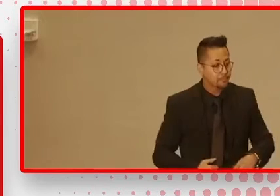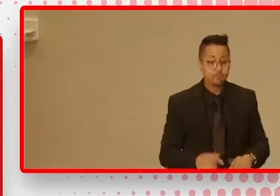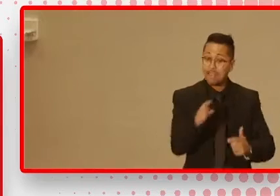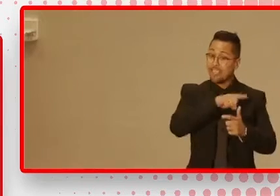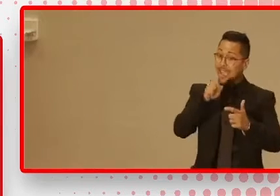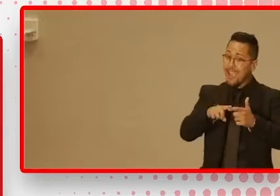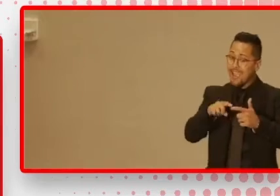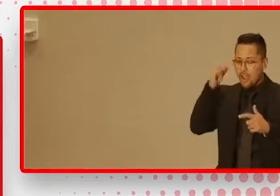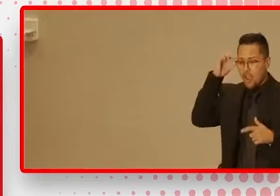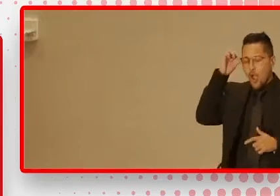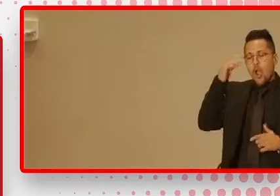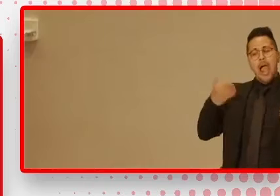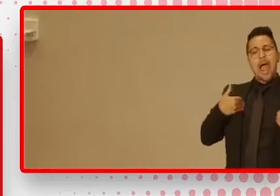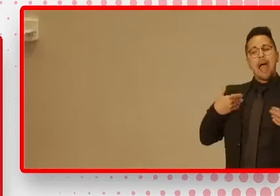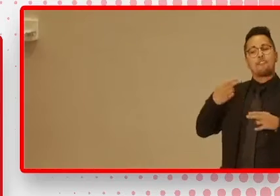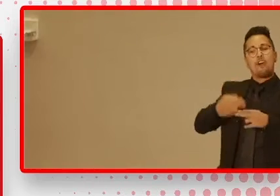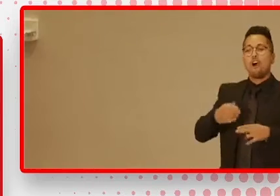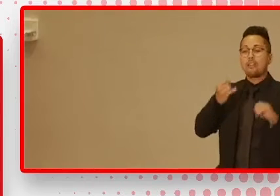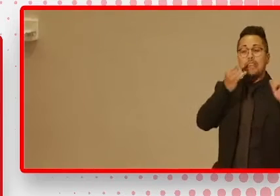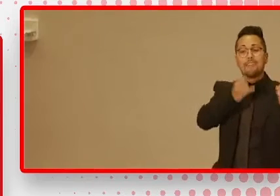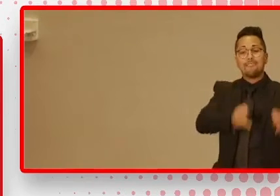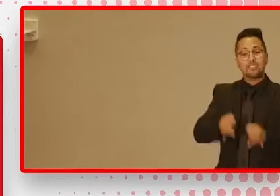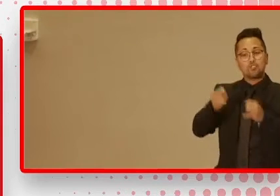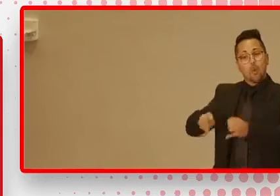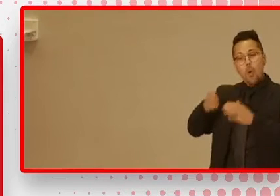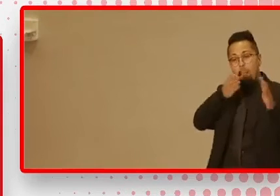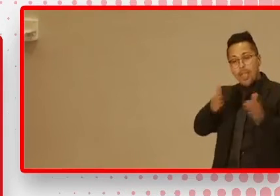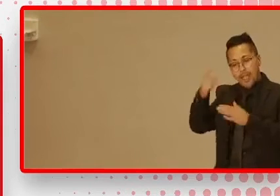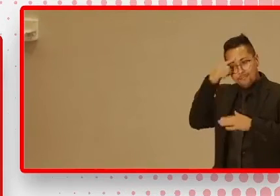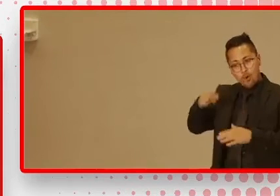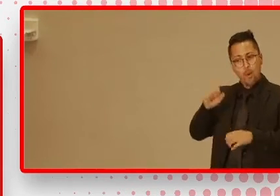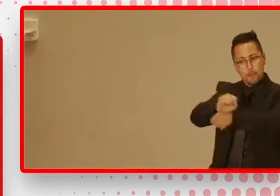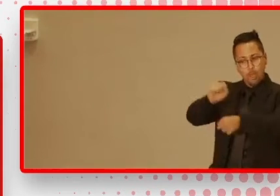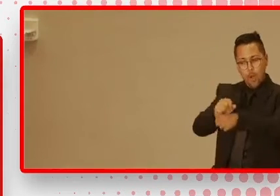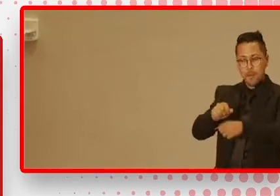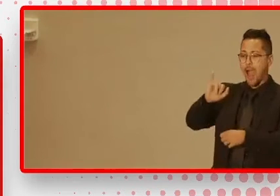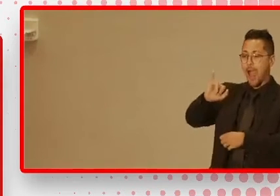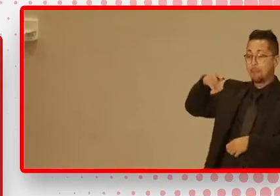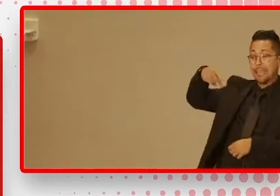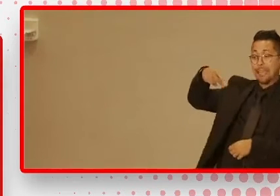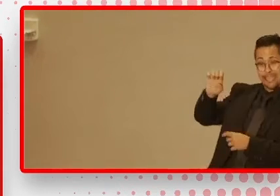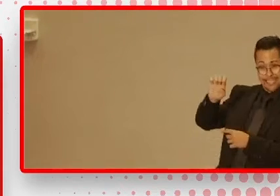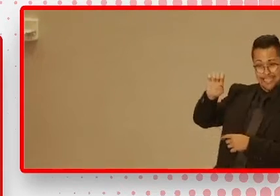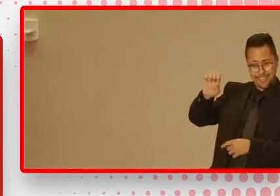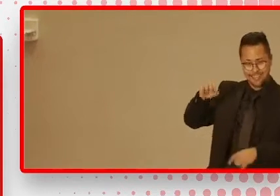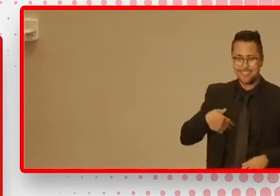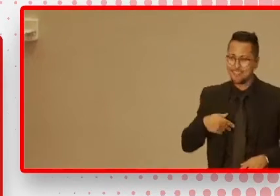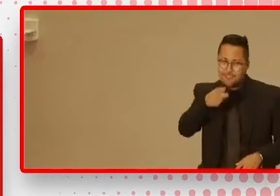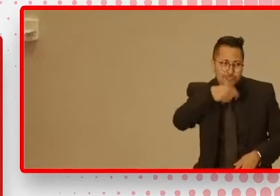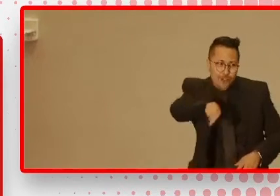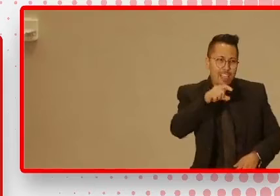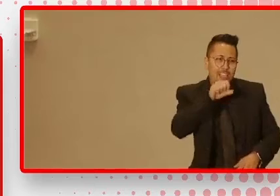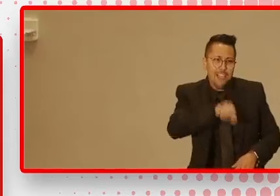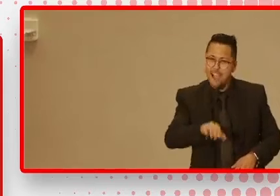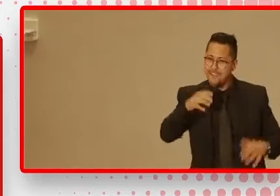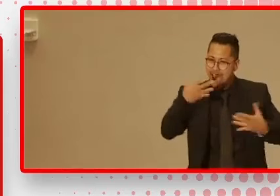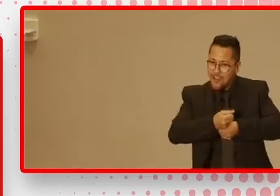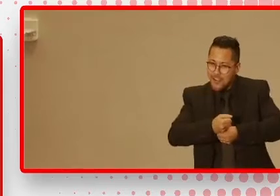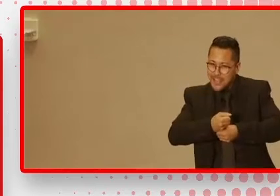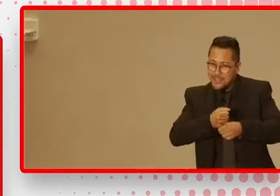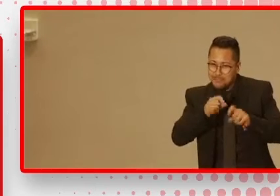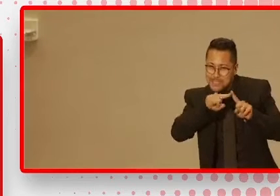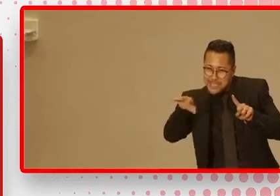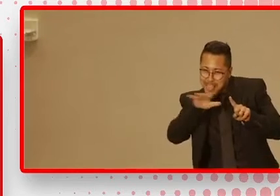Then we do what's called an Individual Plan for Employment, or an IPE. Don't you all love acronyms? And don't